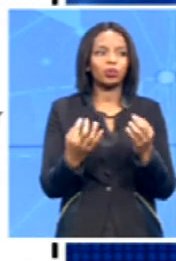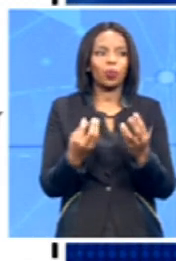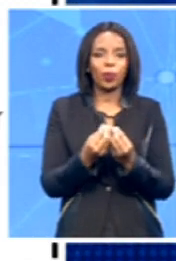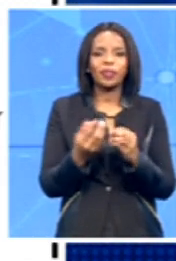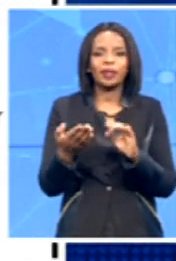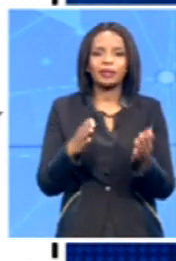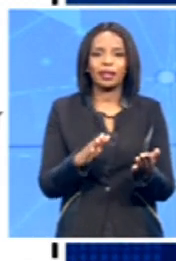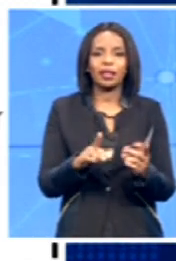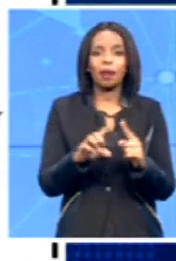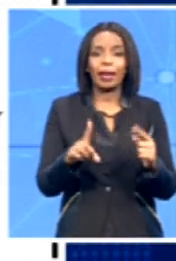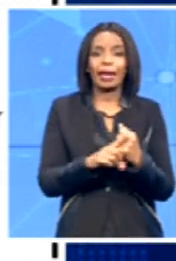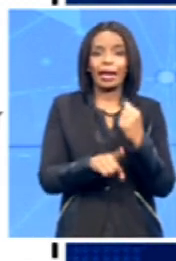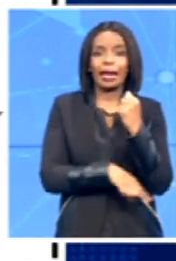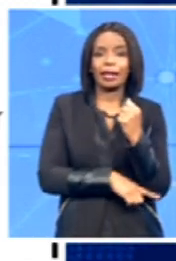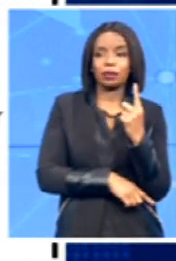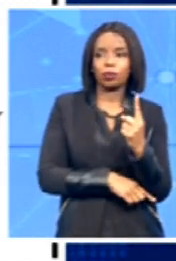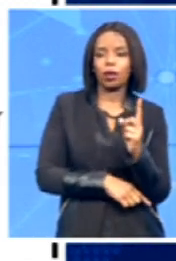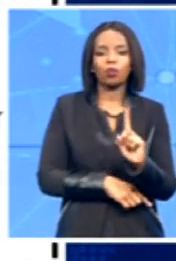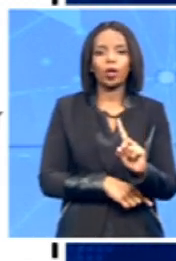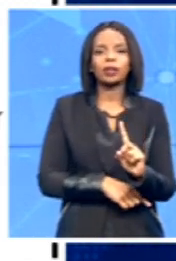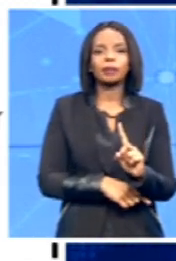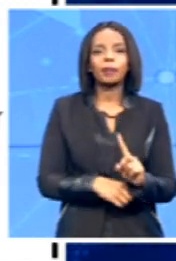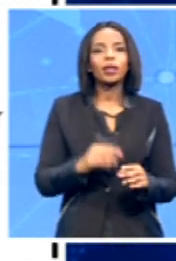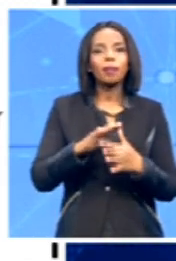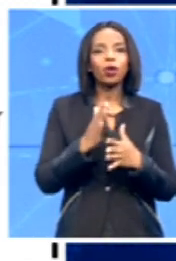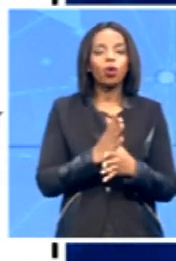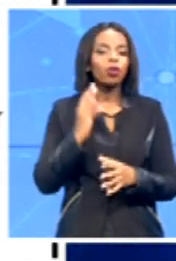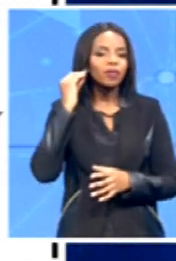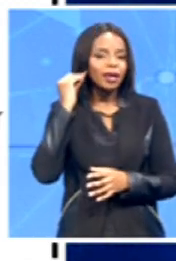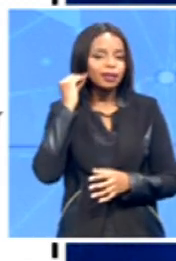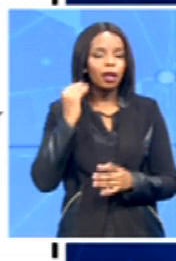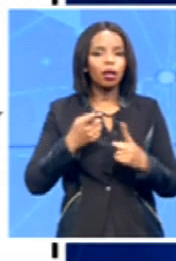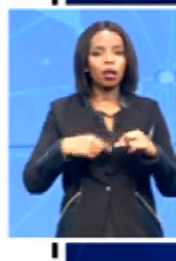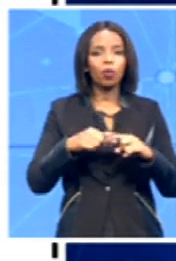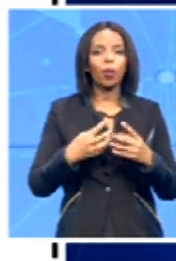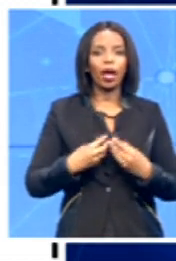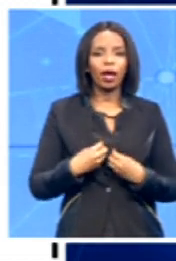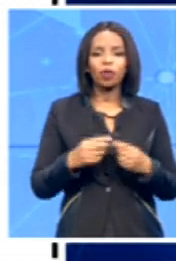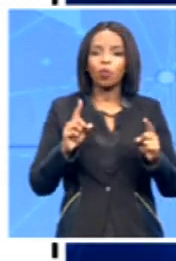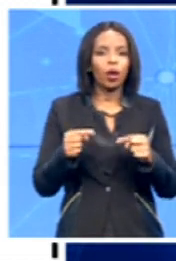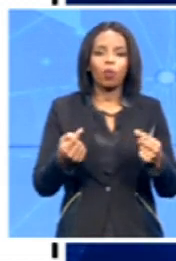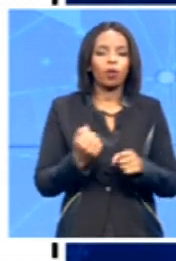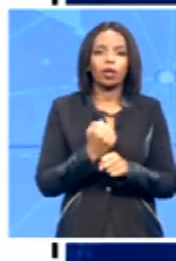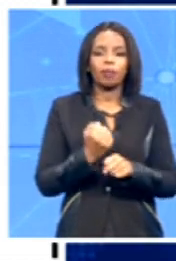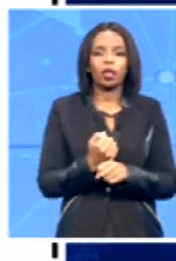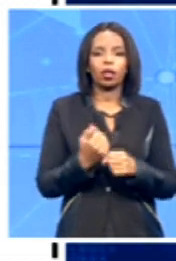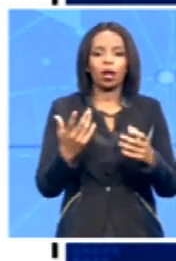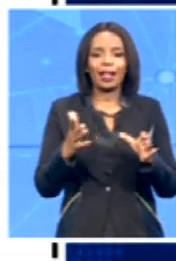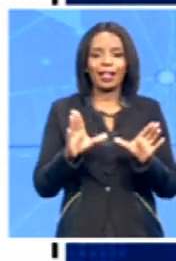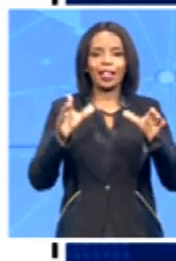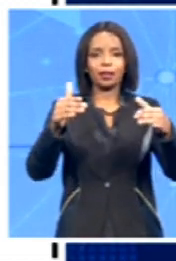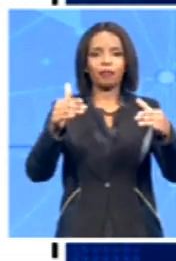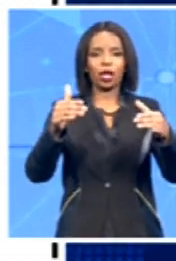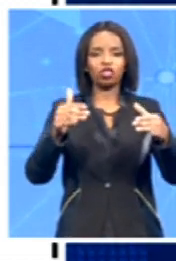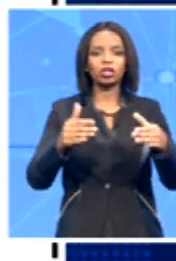we had, we couldn't make a classification either way in terms of the data we had. So what were the profile that we